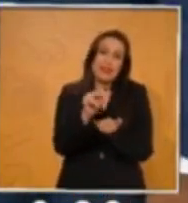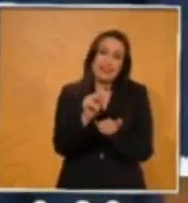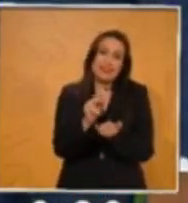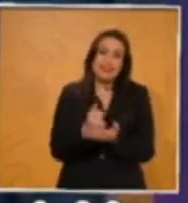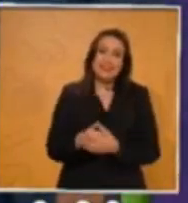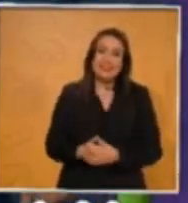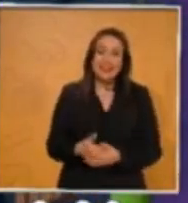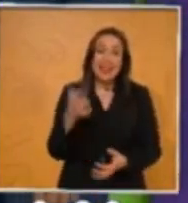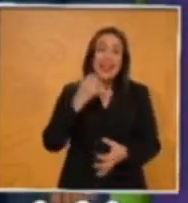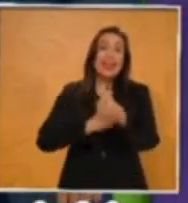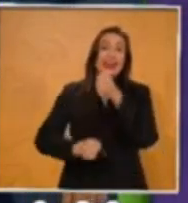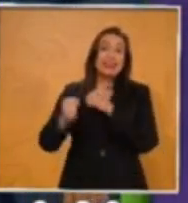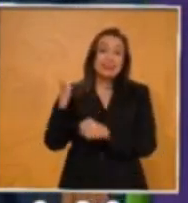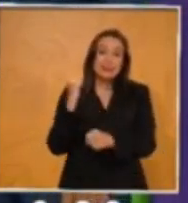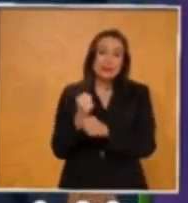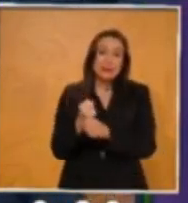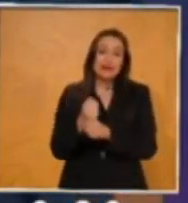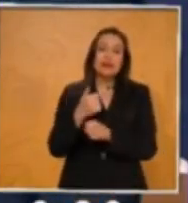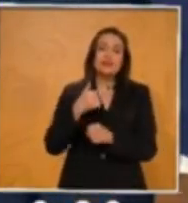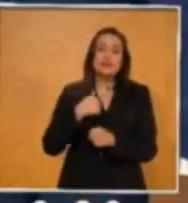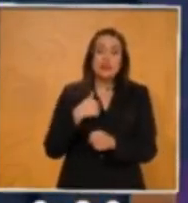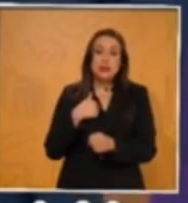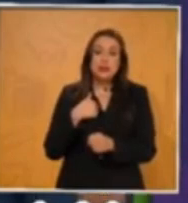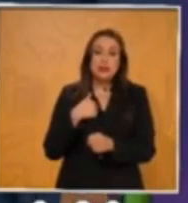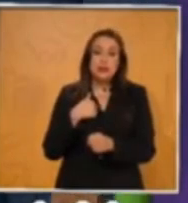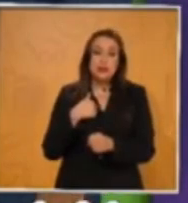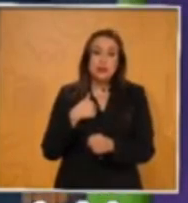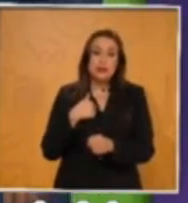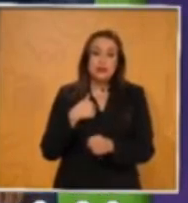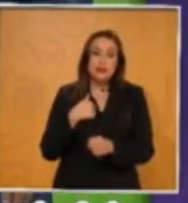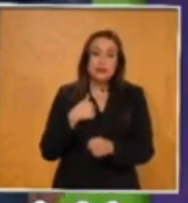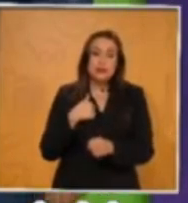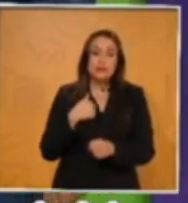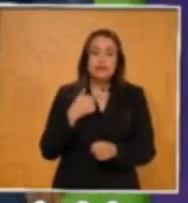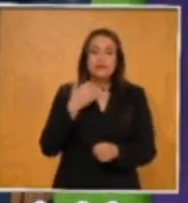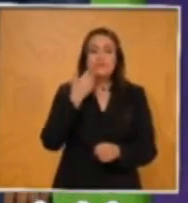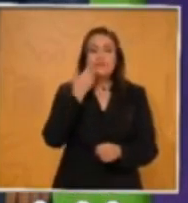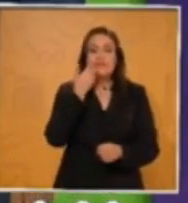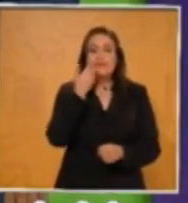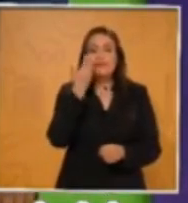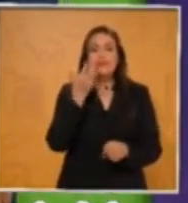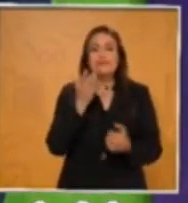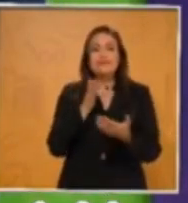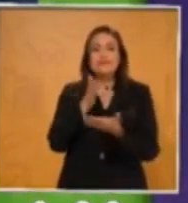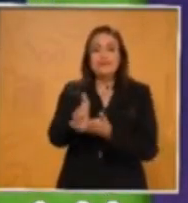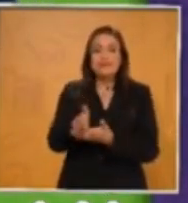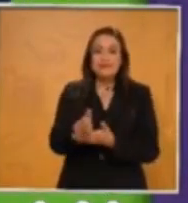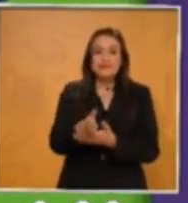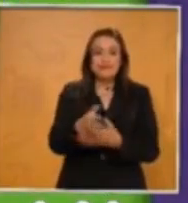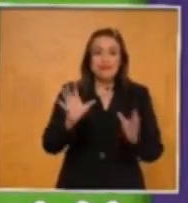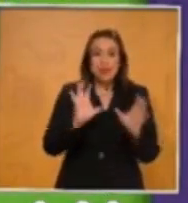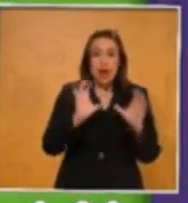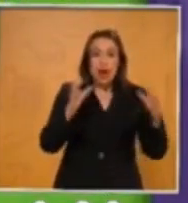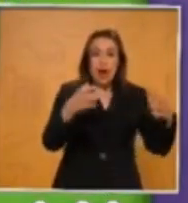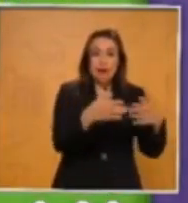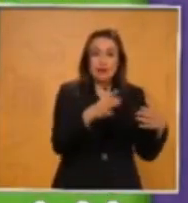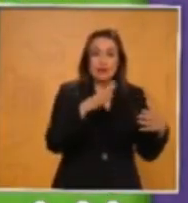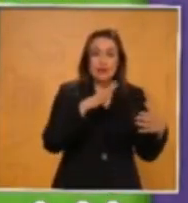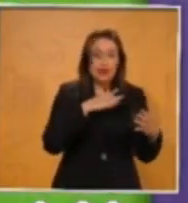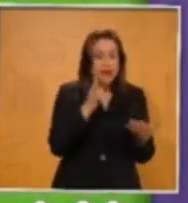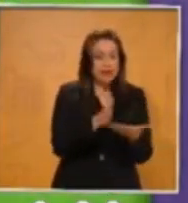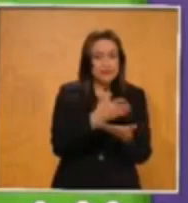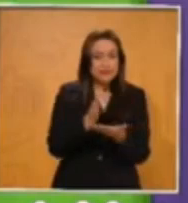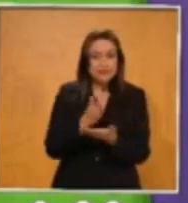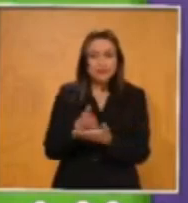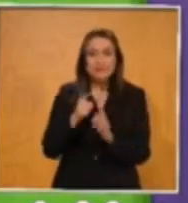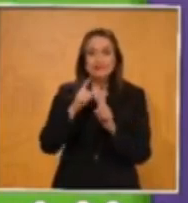Last year, I went to an anime convention. Well, I have the verb